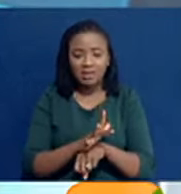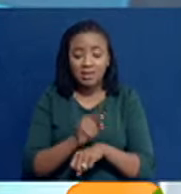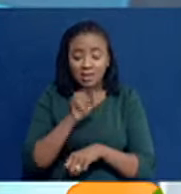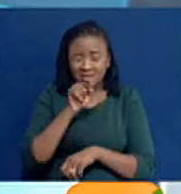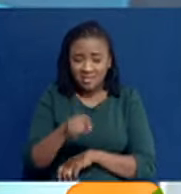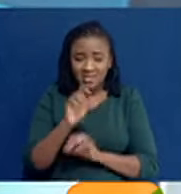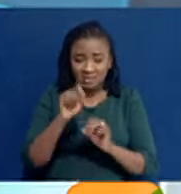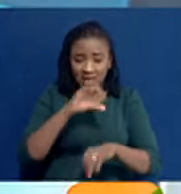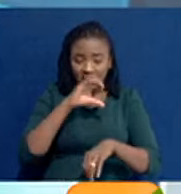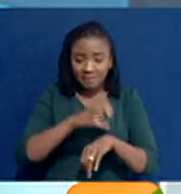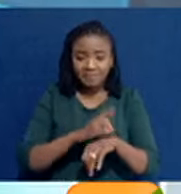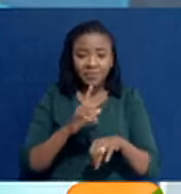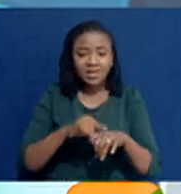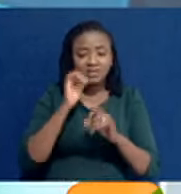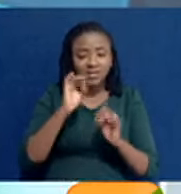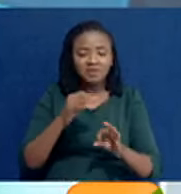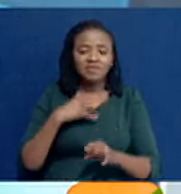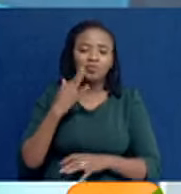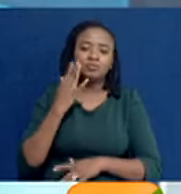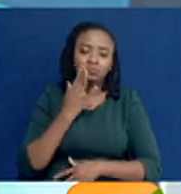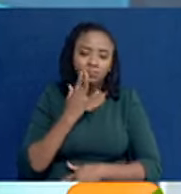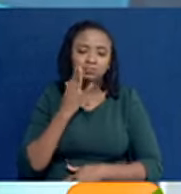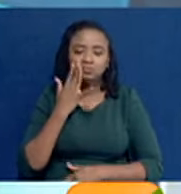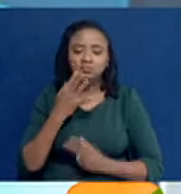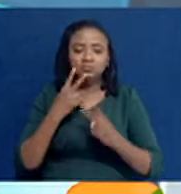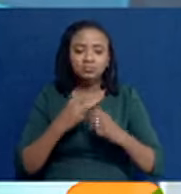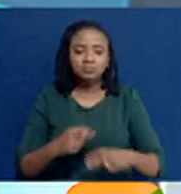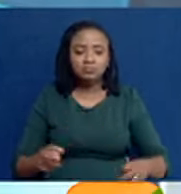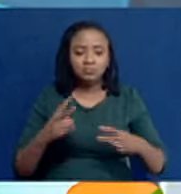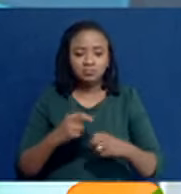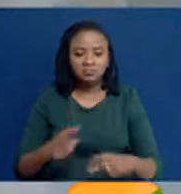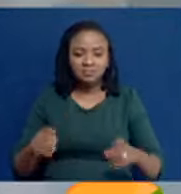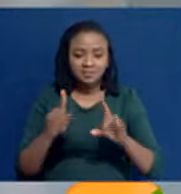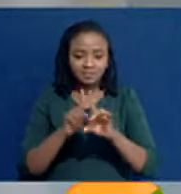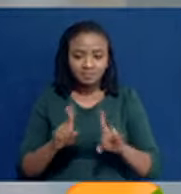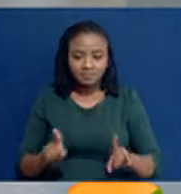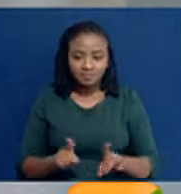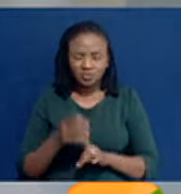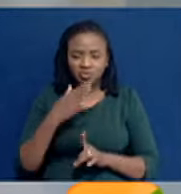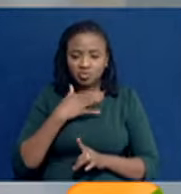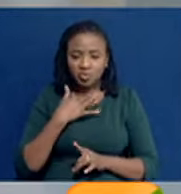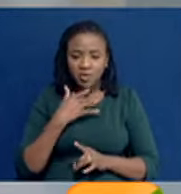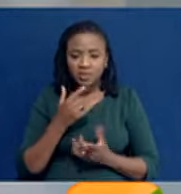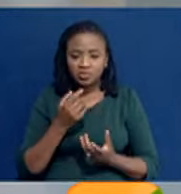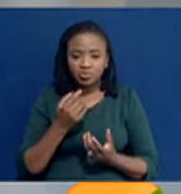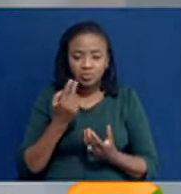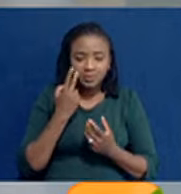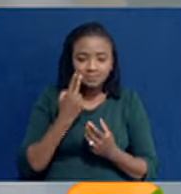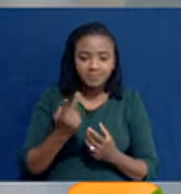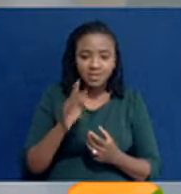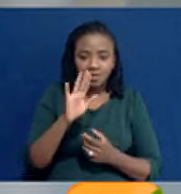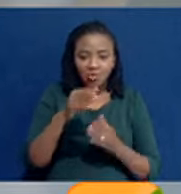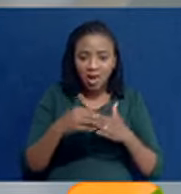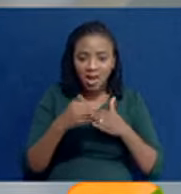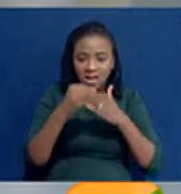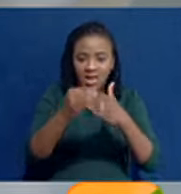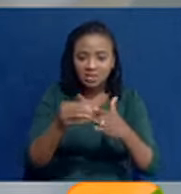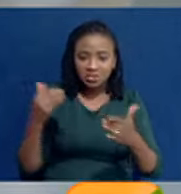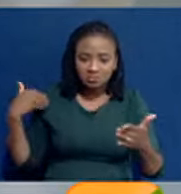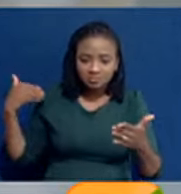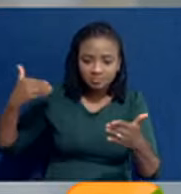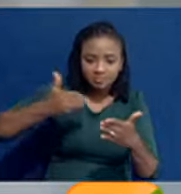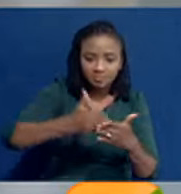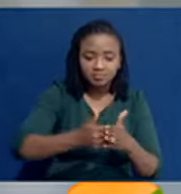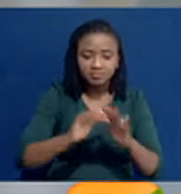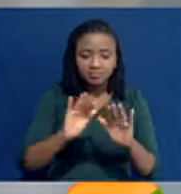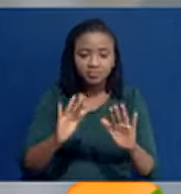through regular screening. I want to touch a bit on your leadership journey, if I may. You have some powerful women who